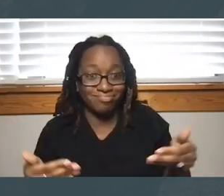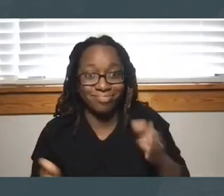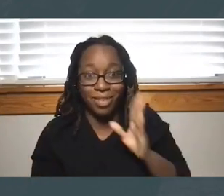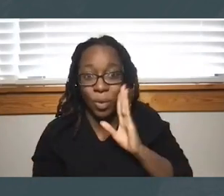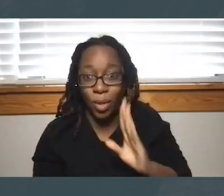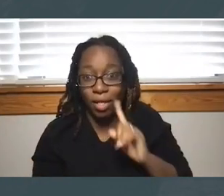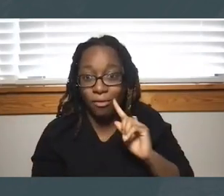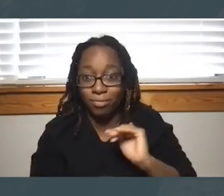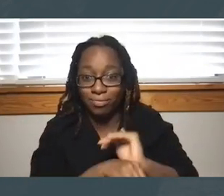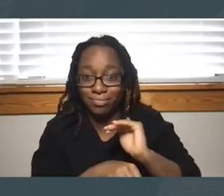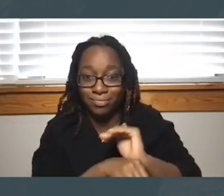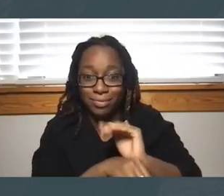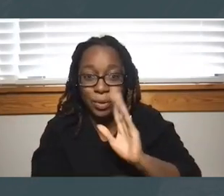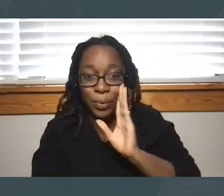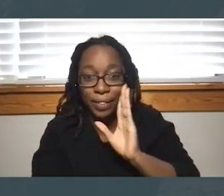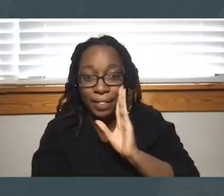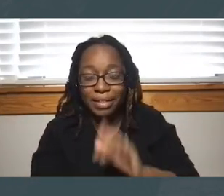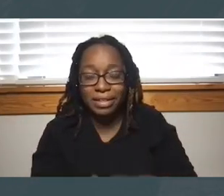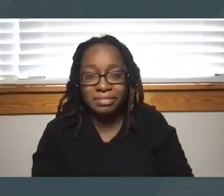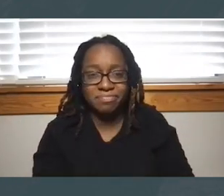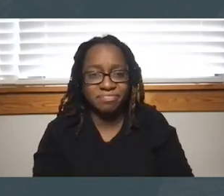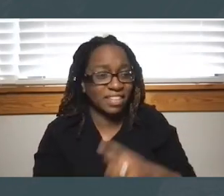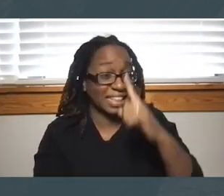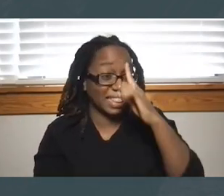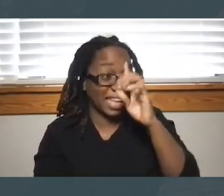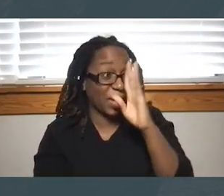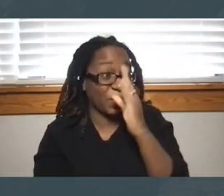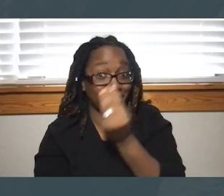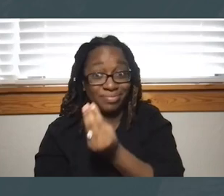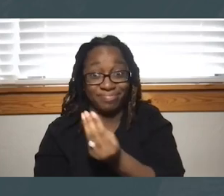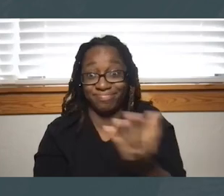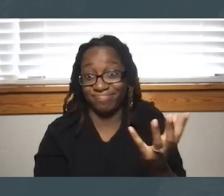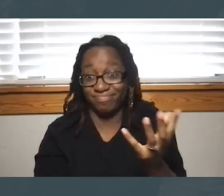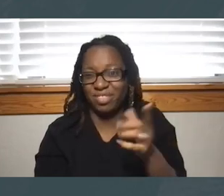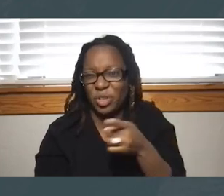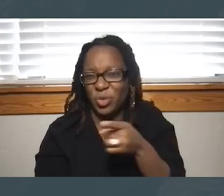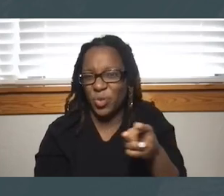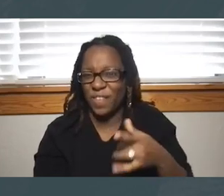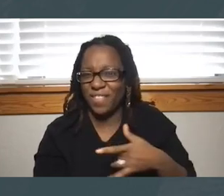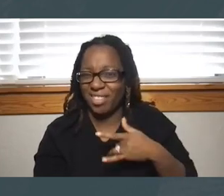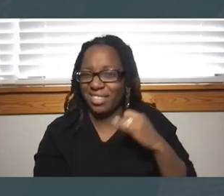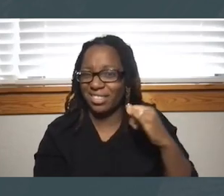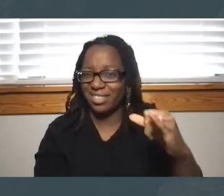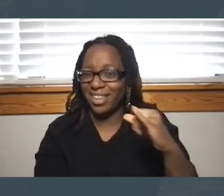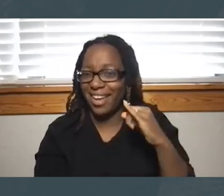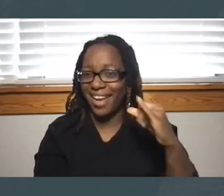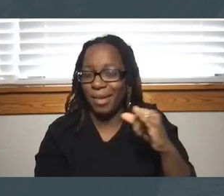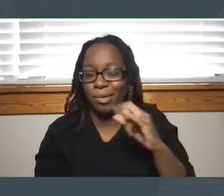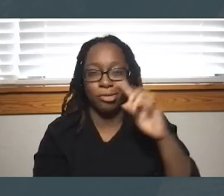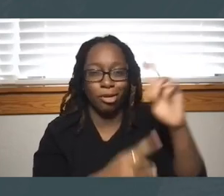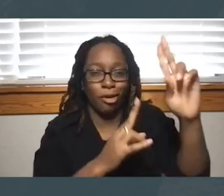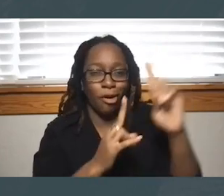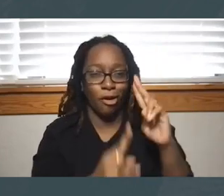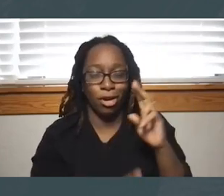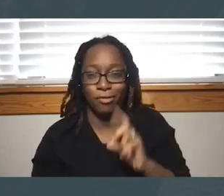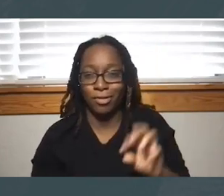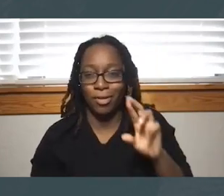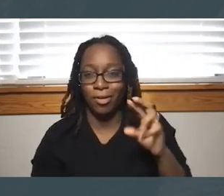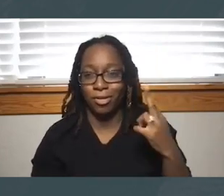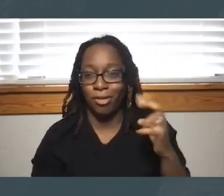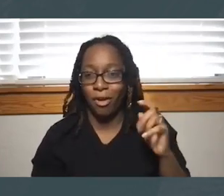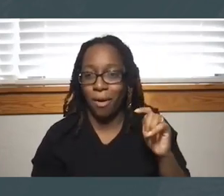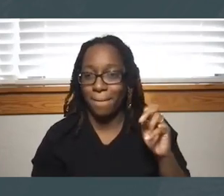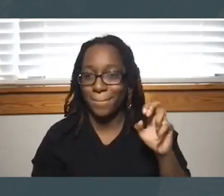For the evening. And I think I can speak for all of us when I say that it is an honor to have you here, Dr. Hartman, in conversation with